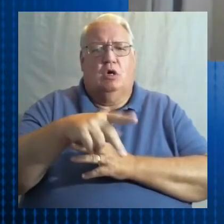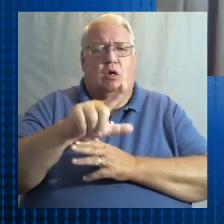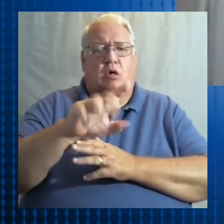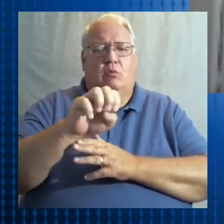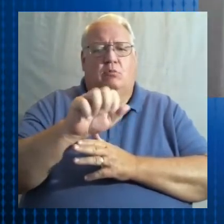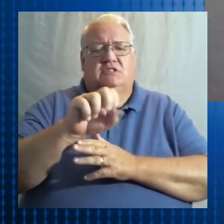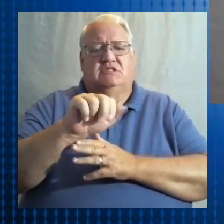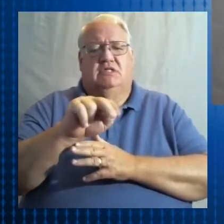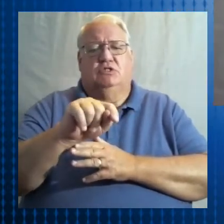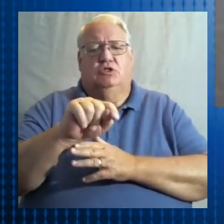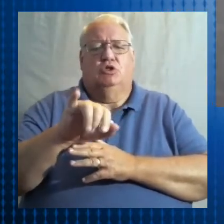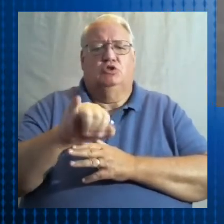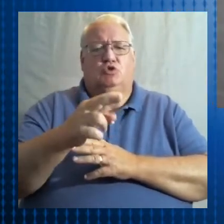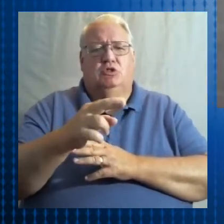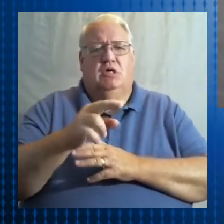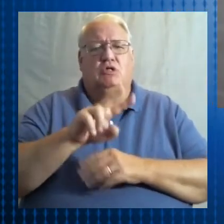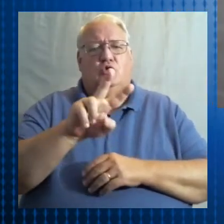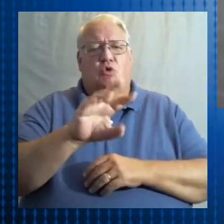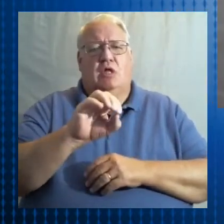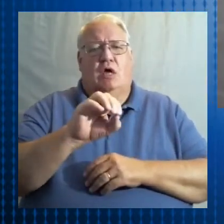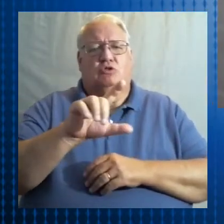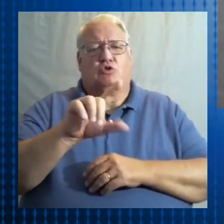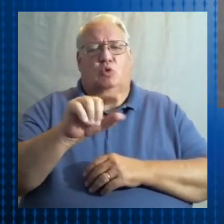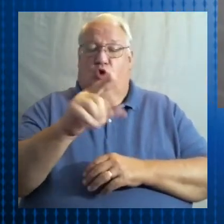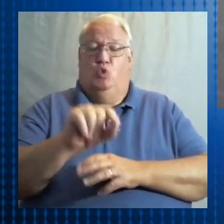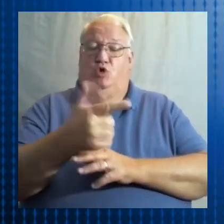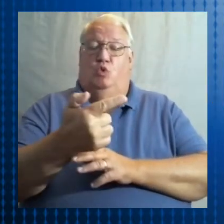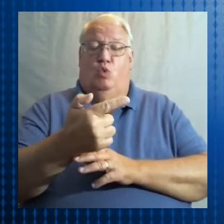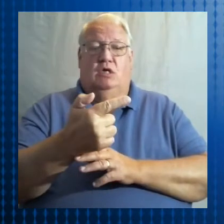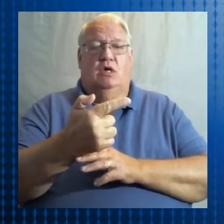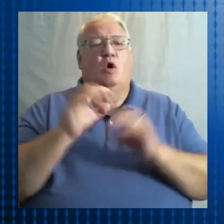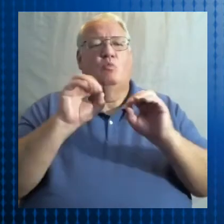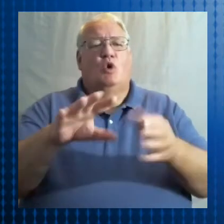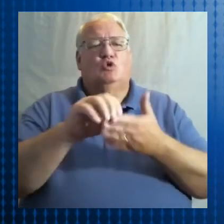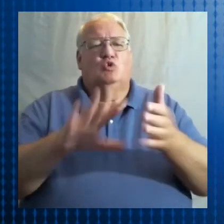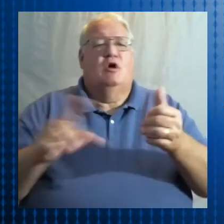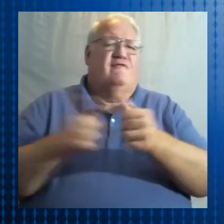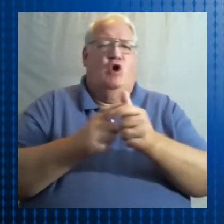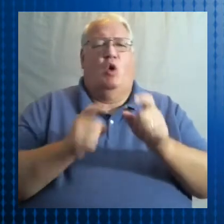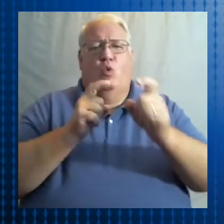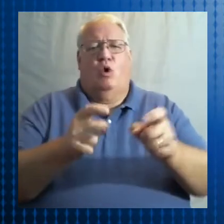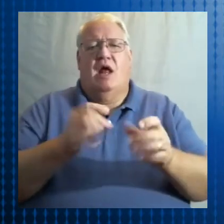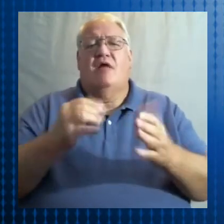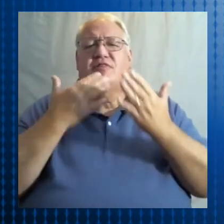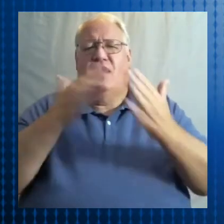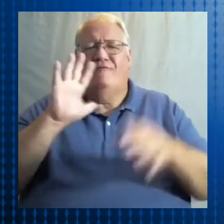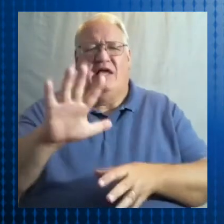our 2021 recipient of Putting Students First Award and thanking him for all of his